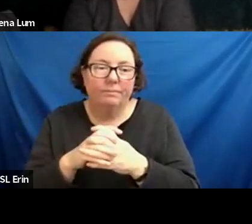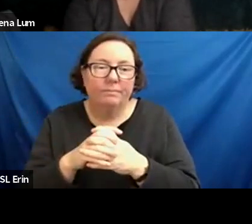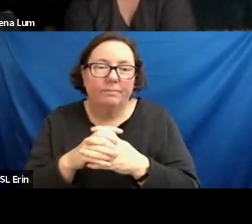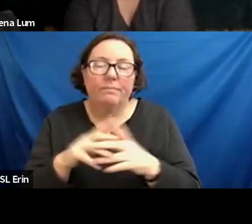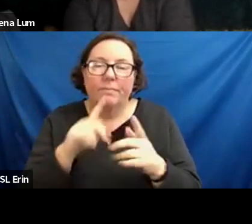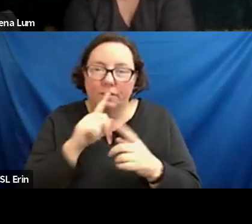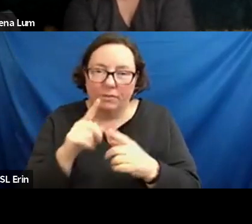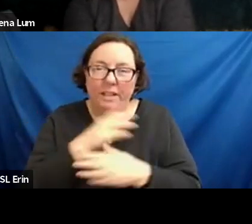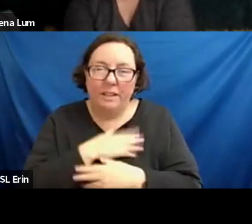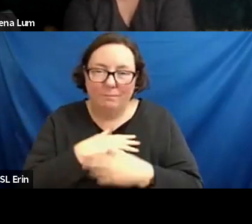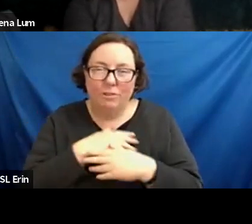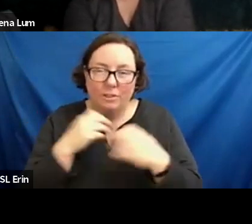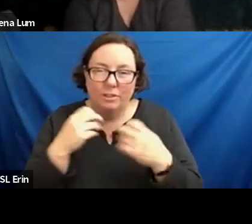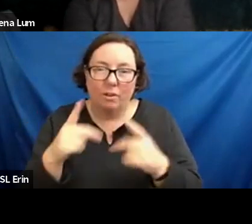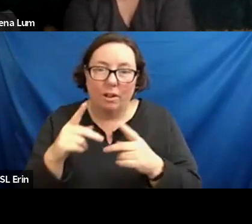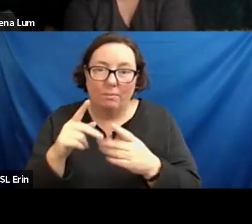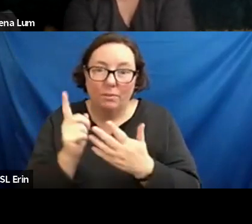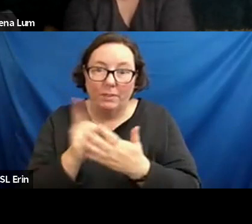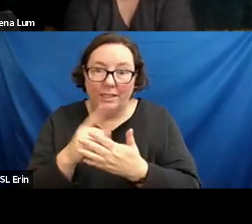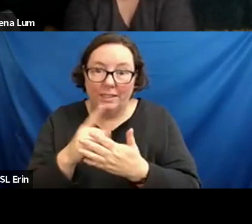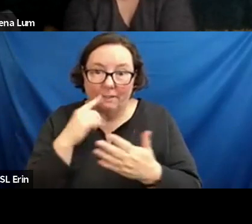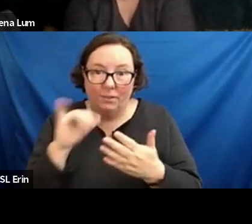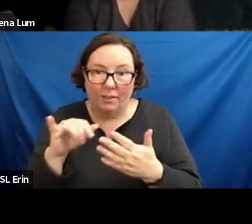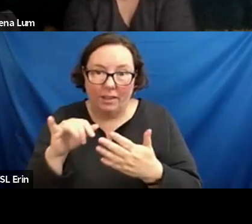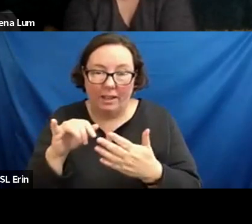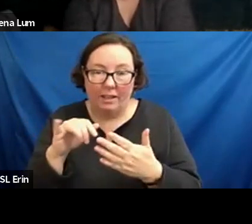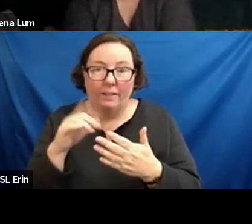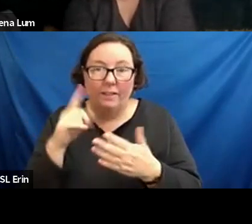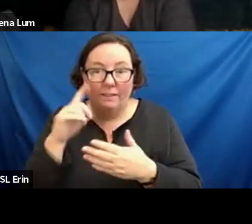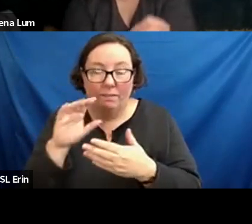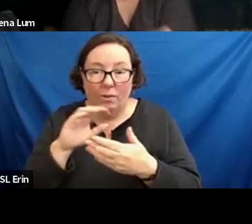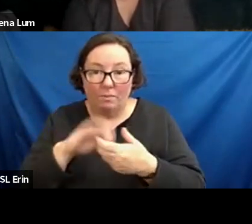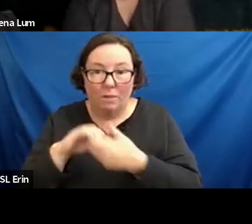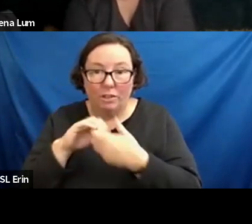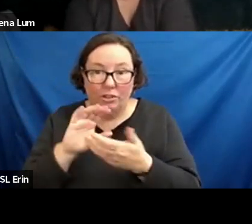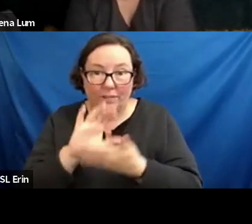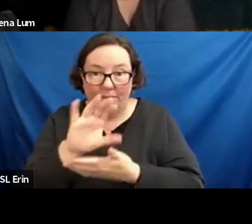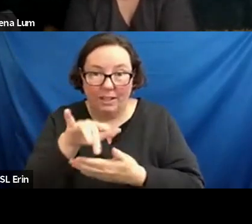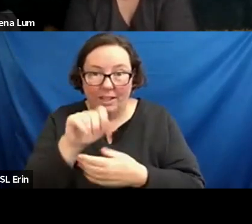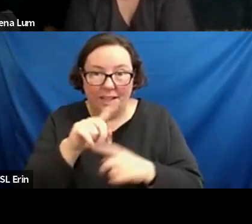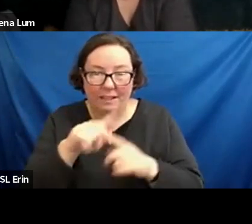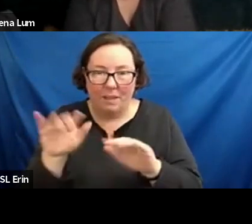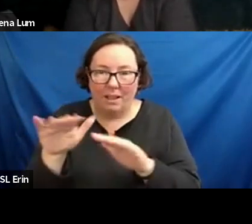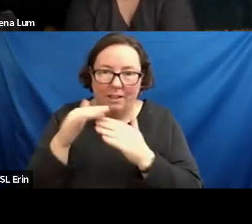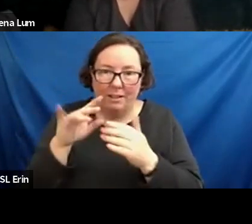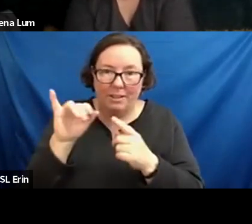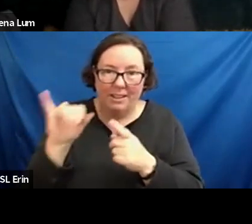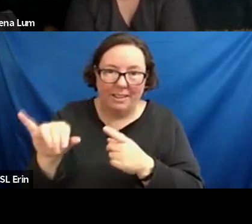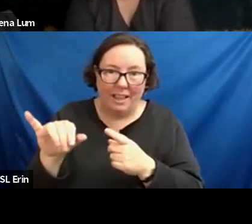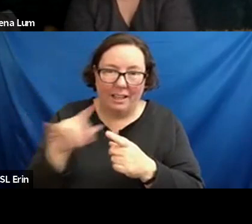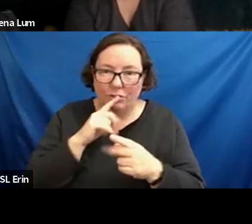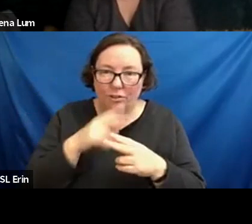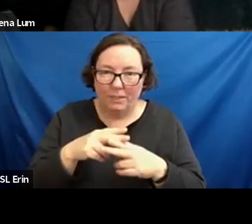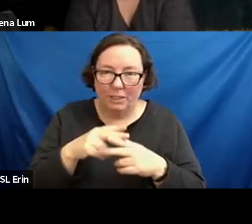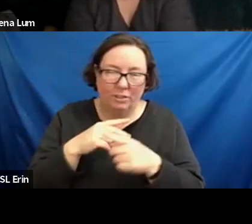really appreciate the opportunity index for the use of partnership funds as we use it in BPS. With the limitations that Ms. Hogan mentioned,